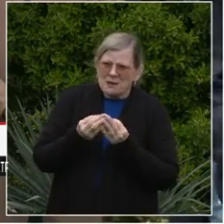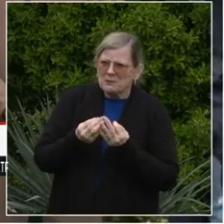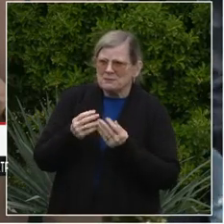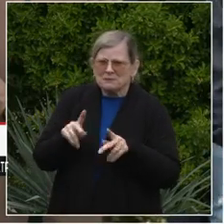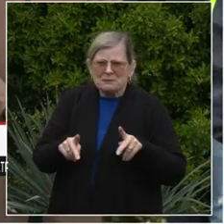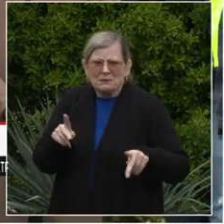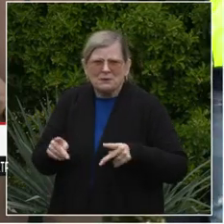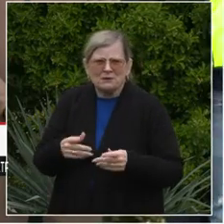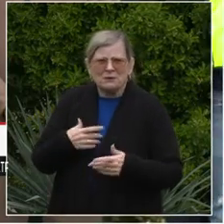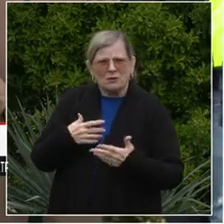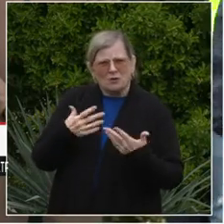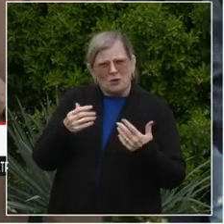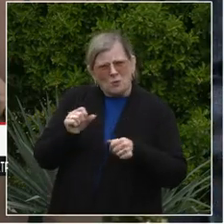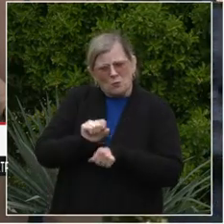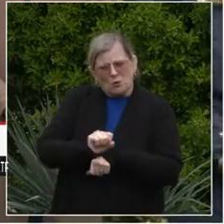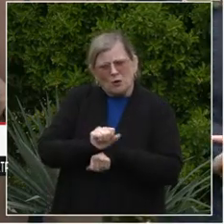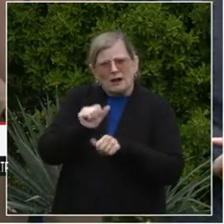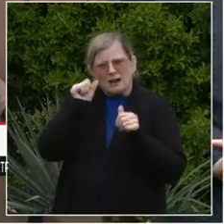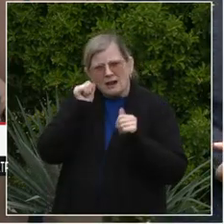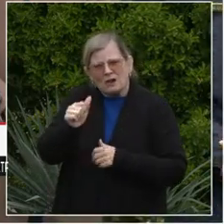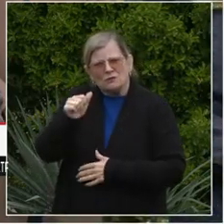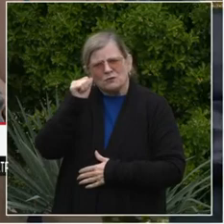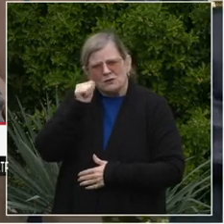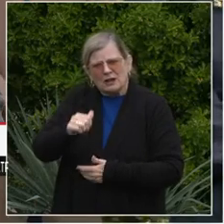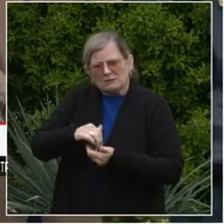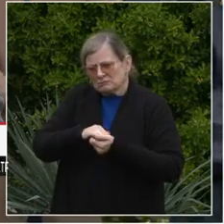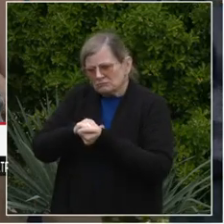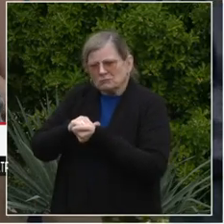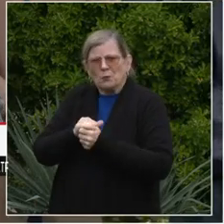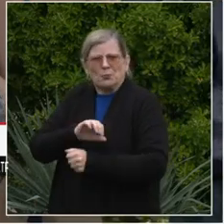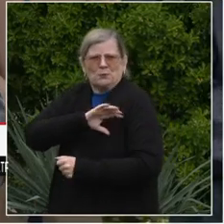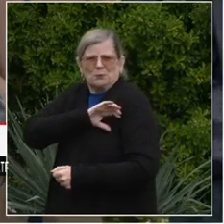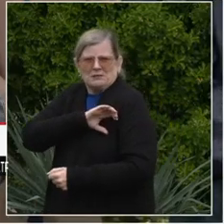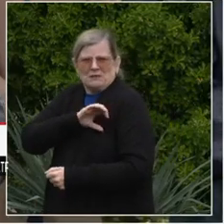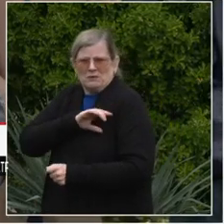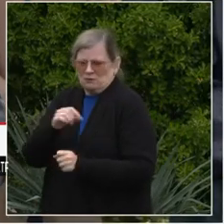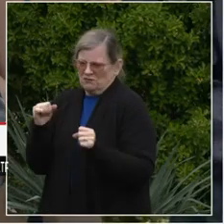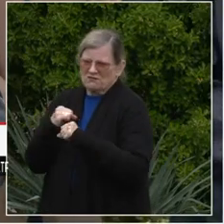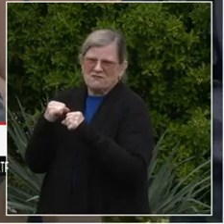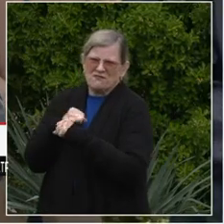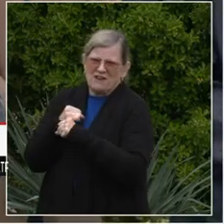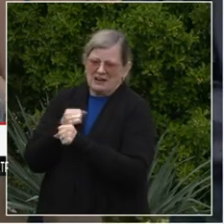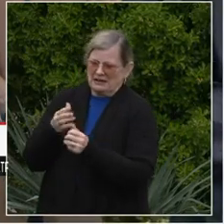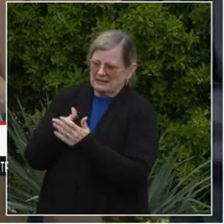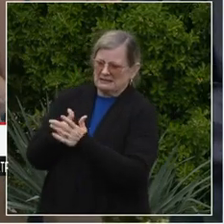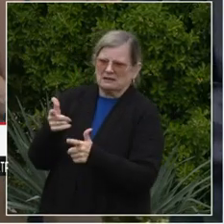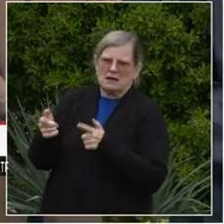every day with the Metropolitan Police Department to combat gun violence to make our community safer.